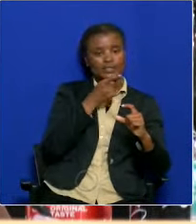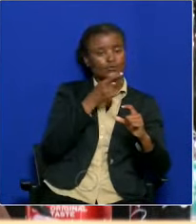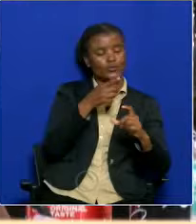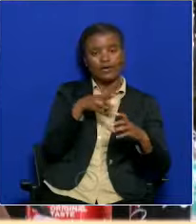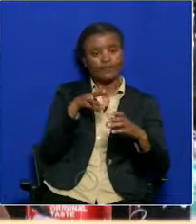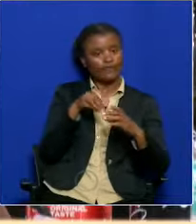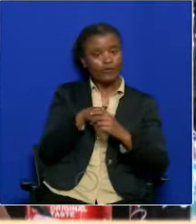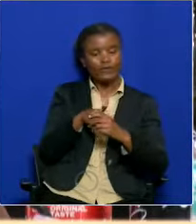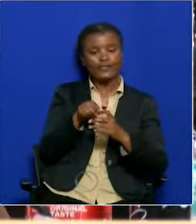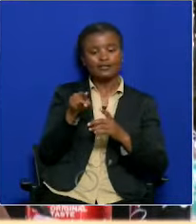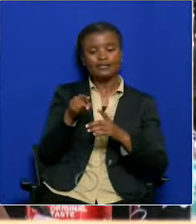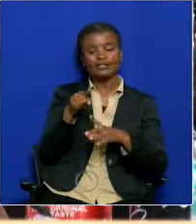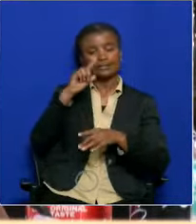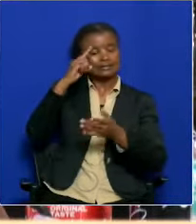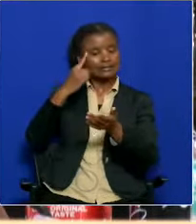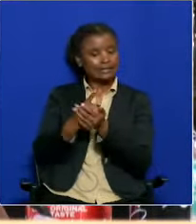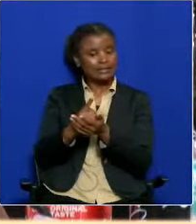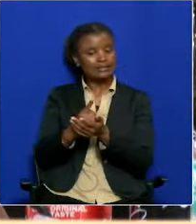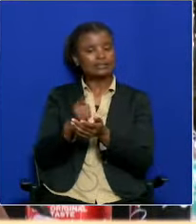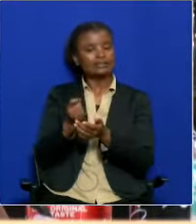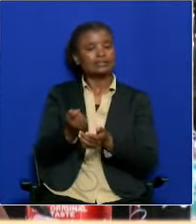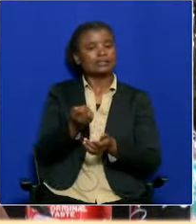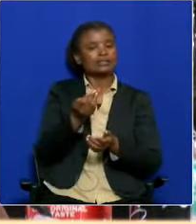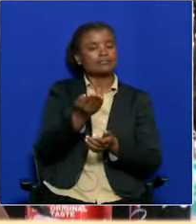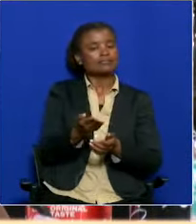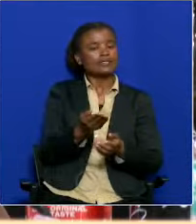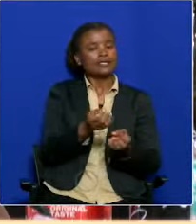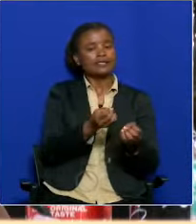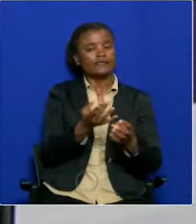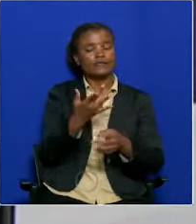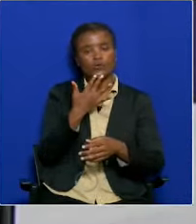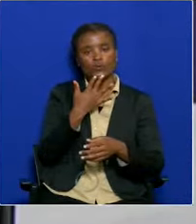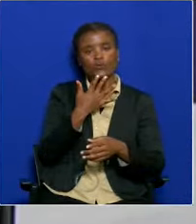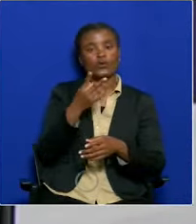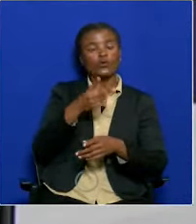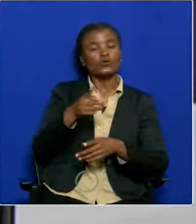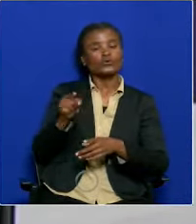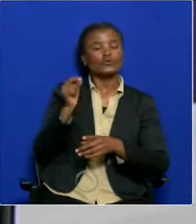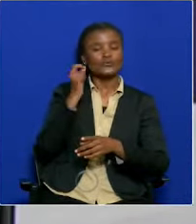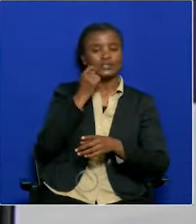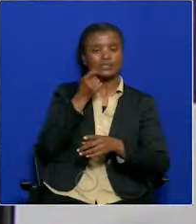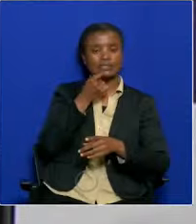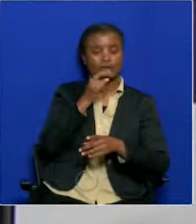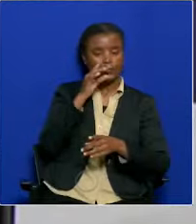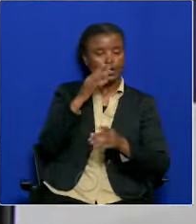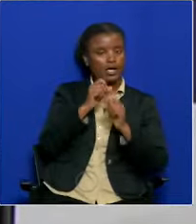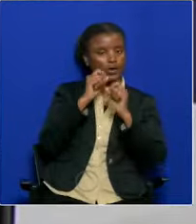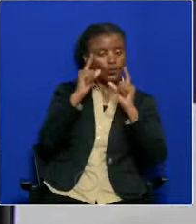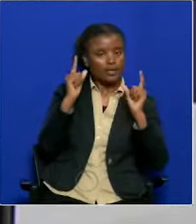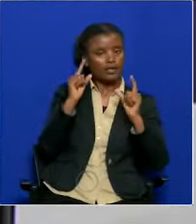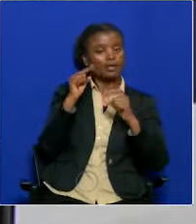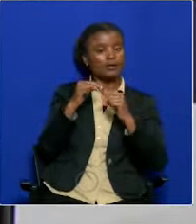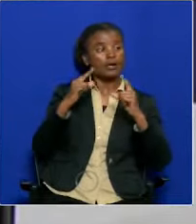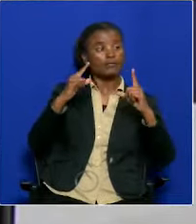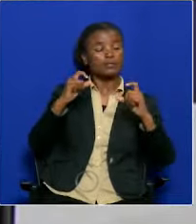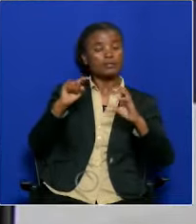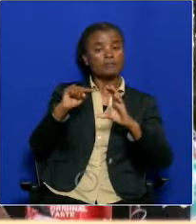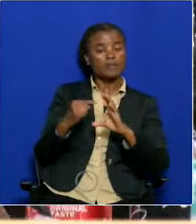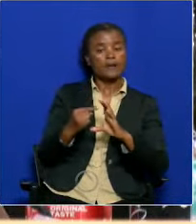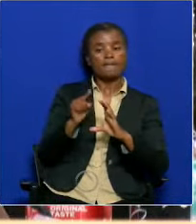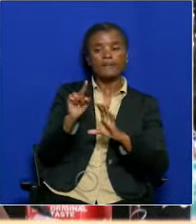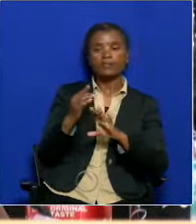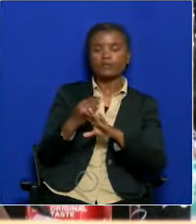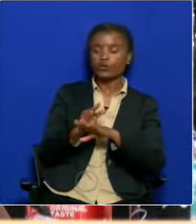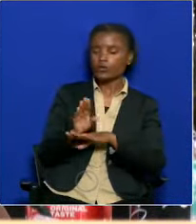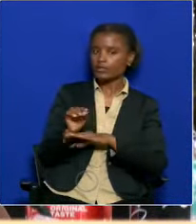didn't even know the name until you get these screenshots. When asked about the screenshots, you say that they followed after a